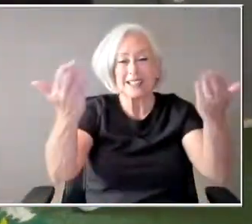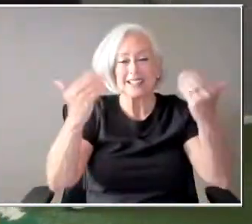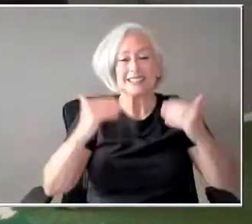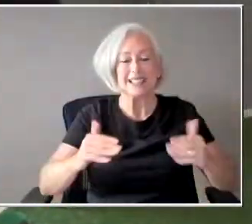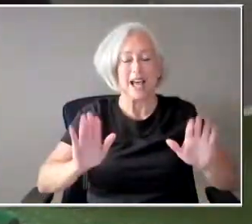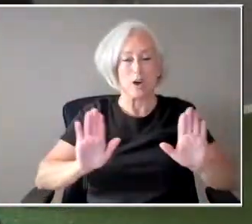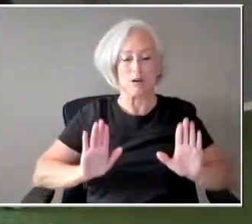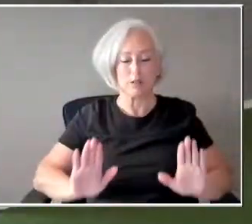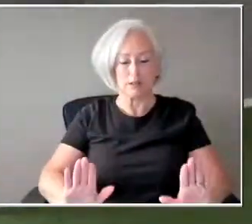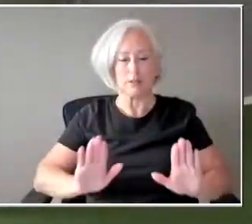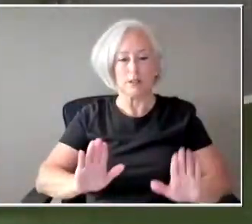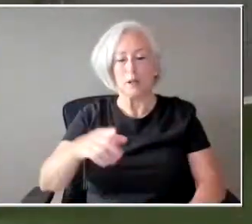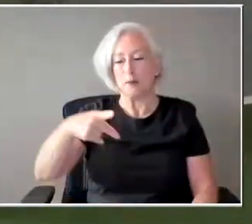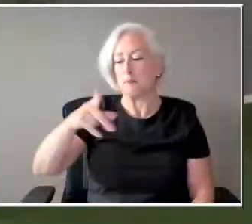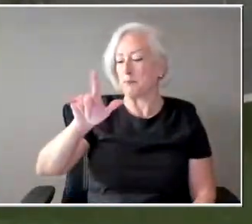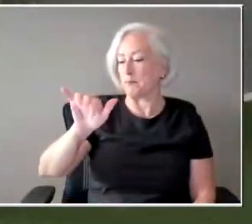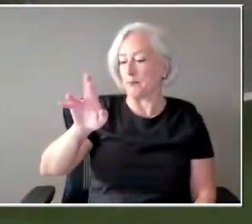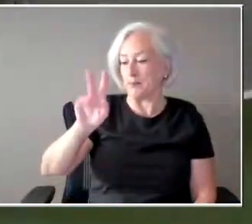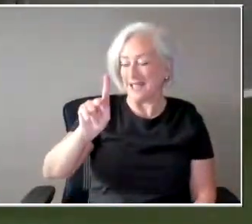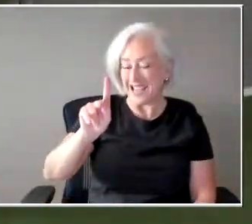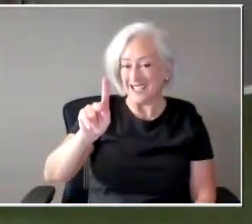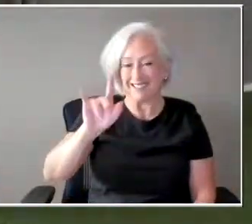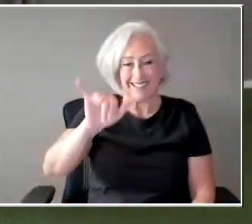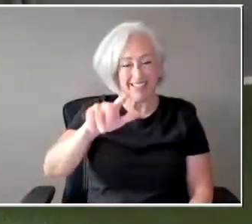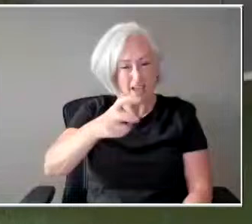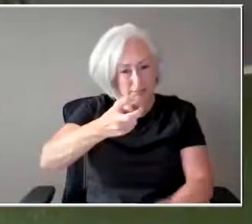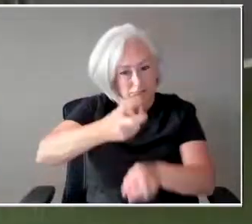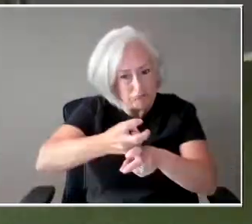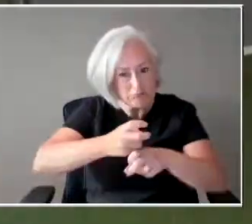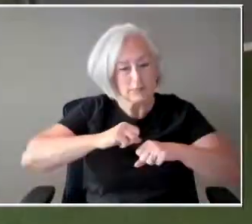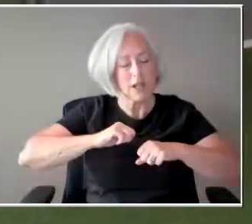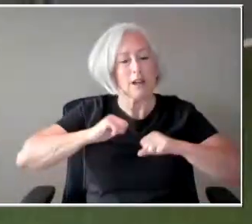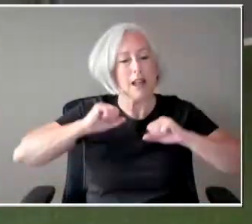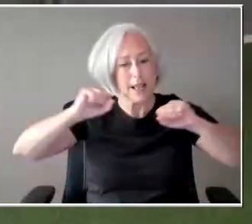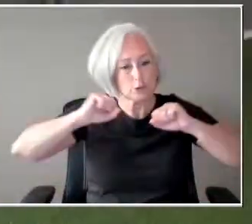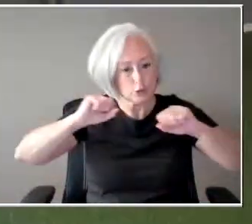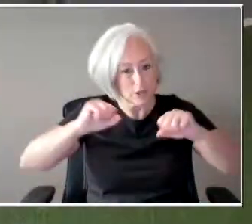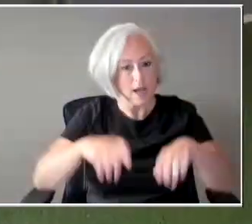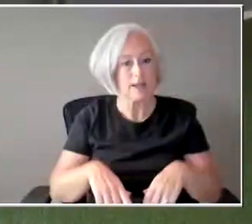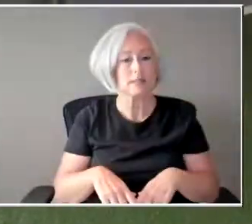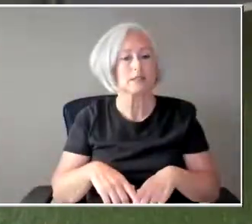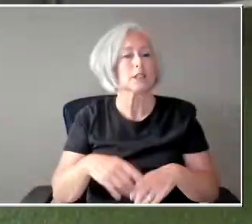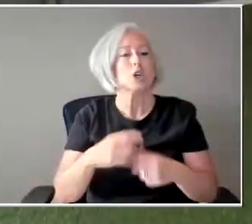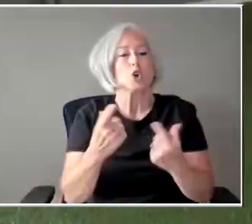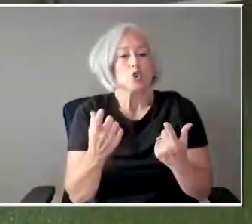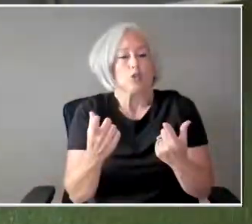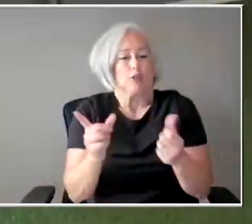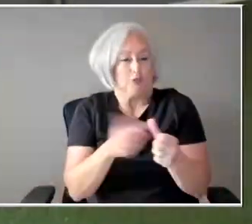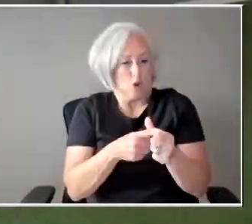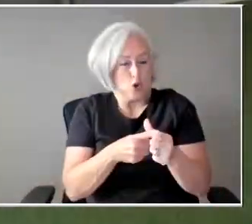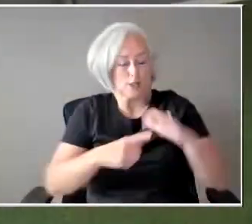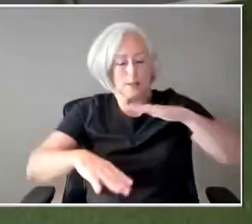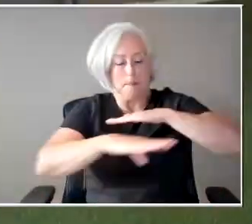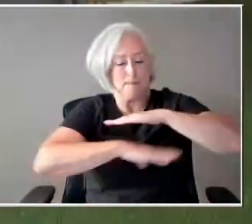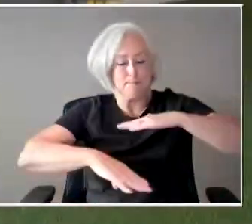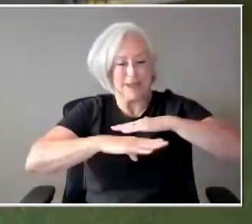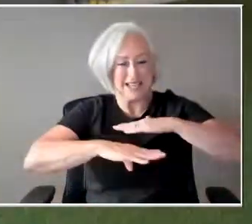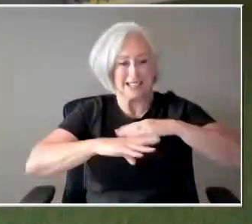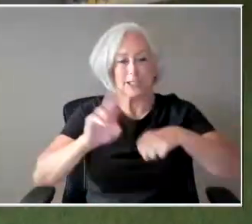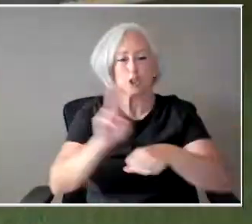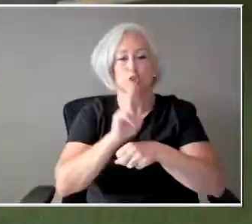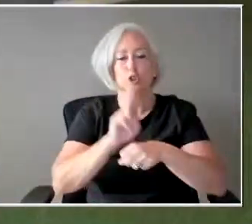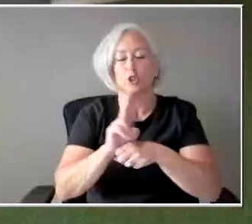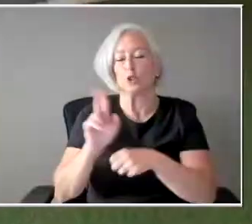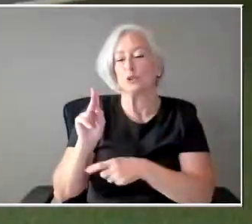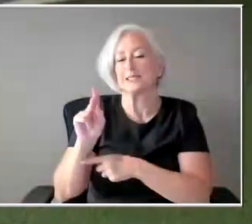So again, planks are a very difficult exercise. So what I'm going to have you do is actually a knee plank first, since we're doing kind of base level. So for a knee plank, you're